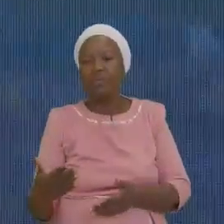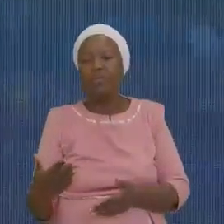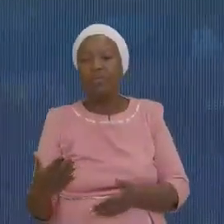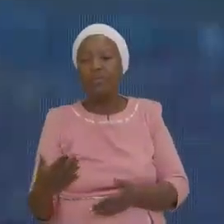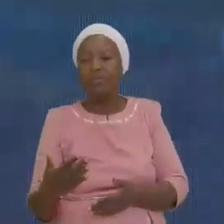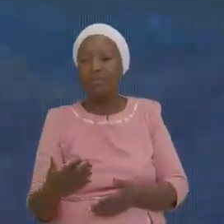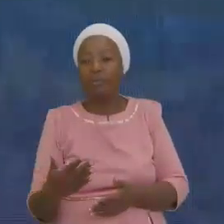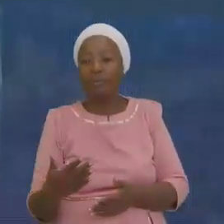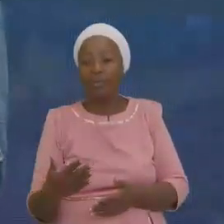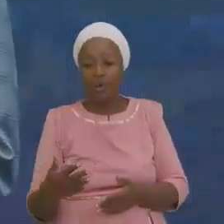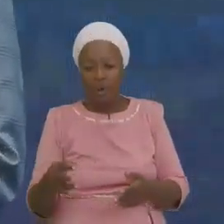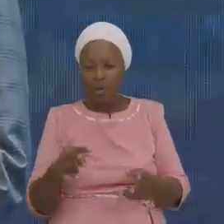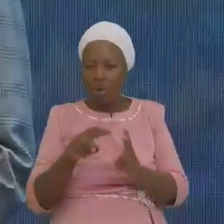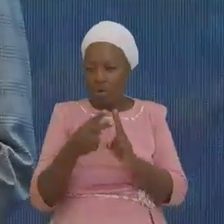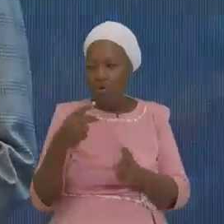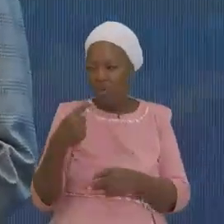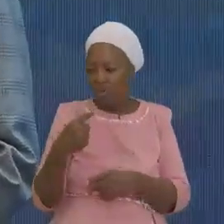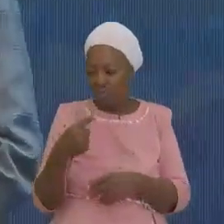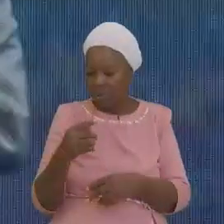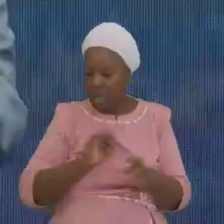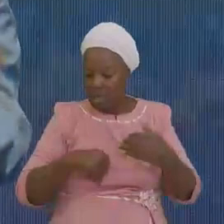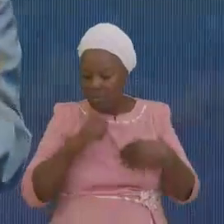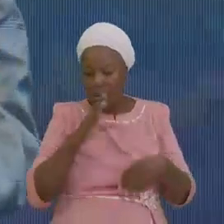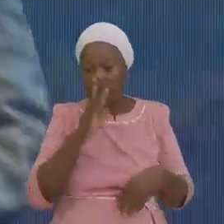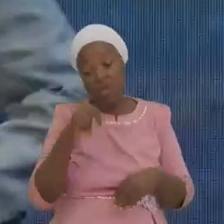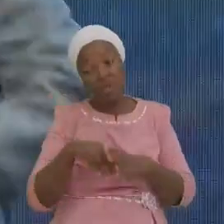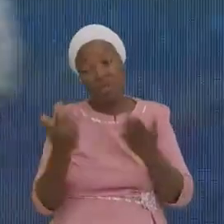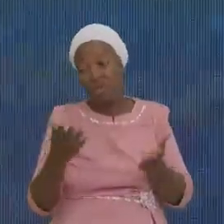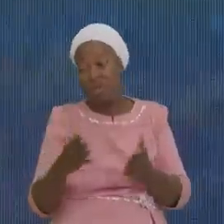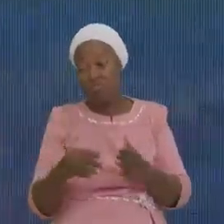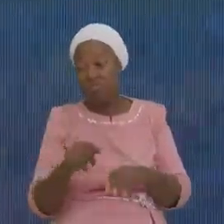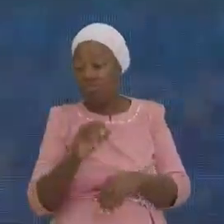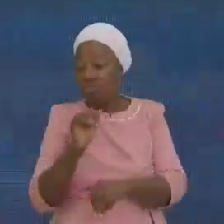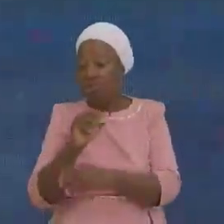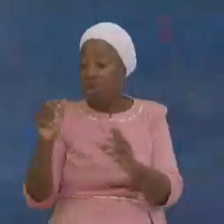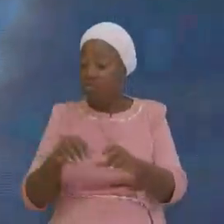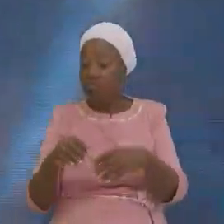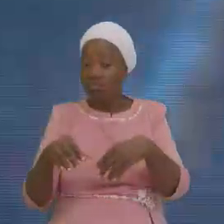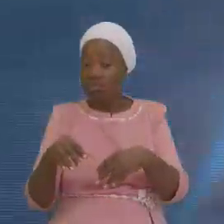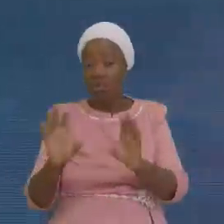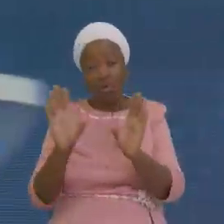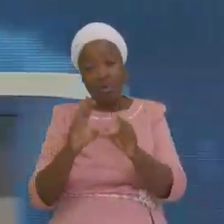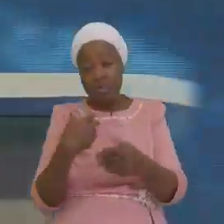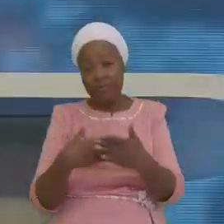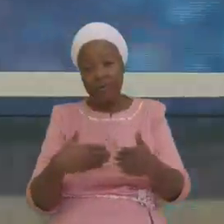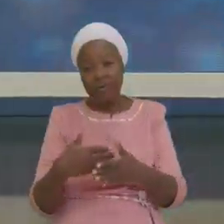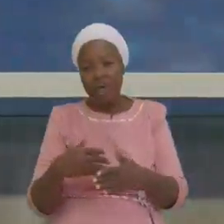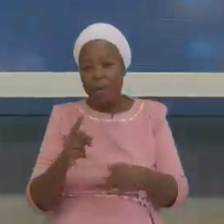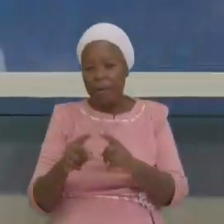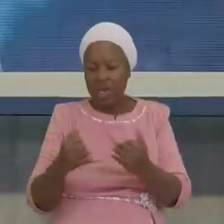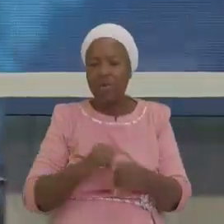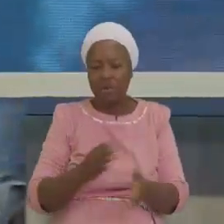Oh, you say, I've not been in their workshop or whatever. Okay, let me change the question. When does a